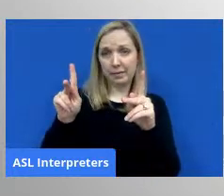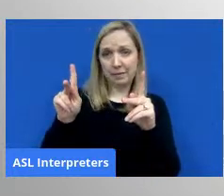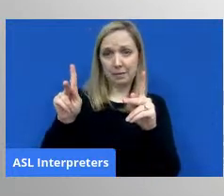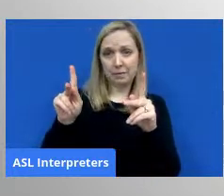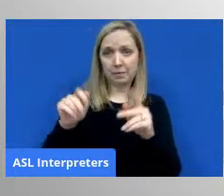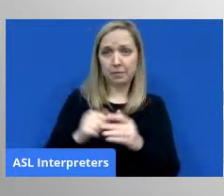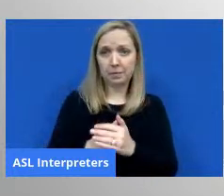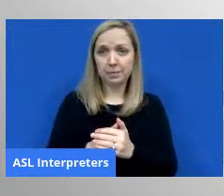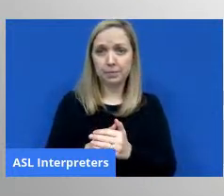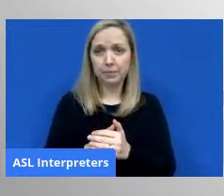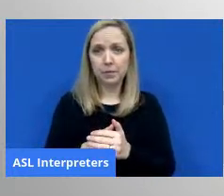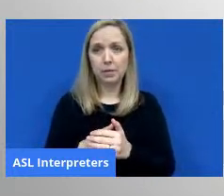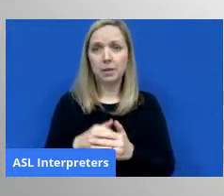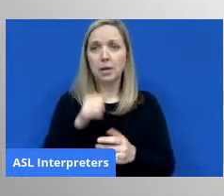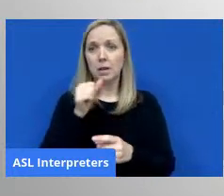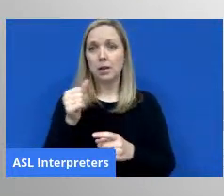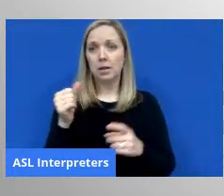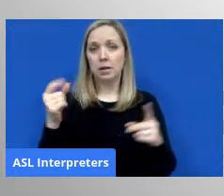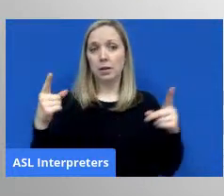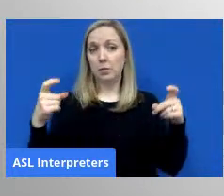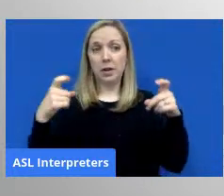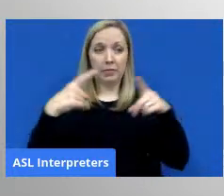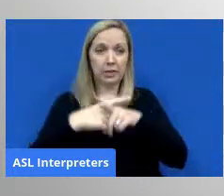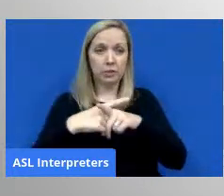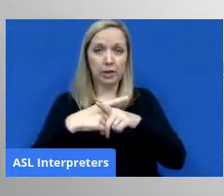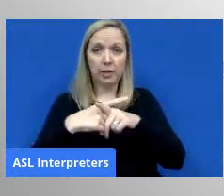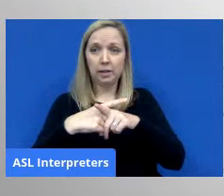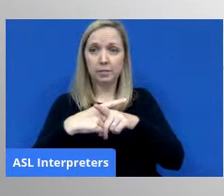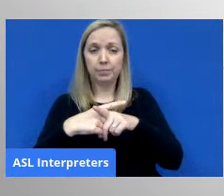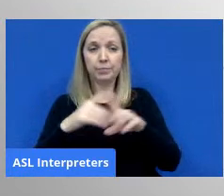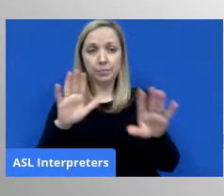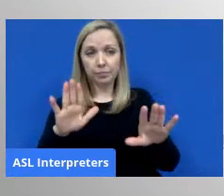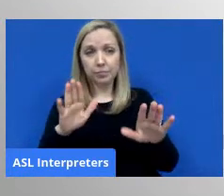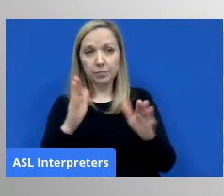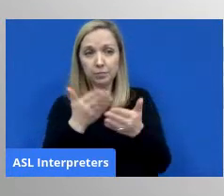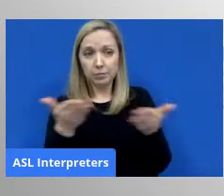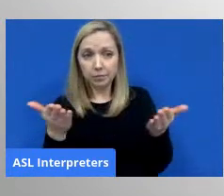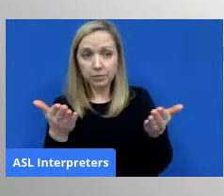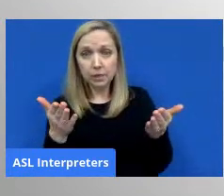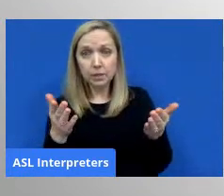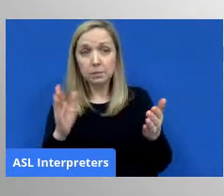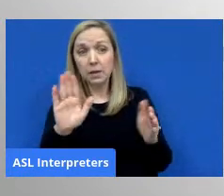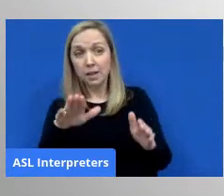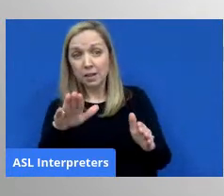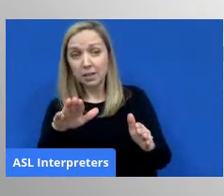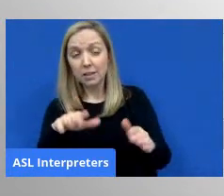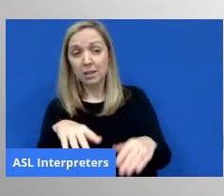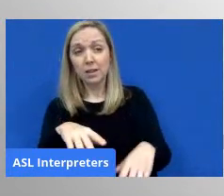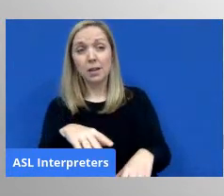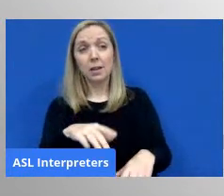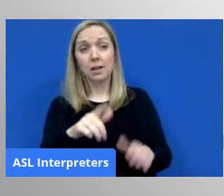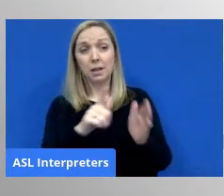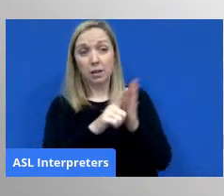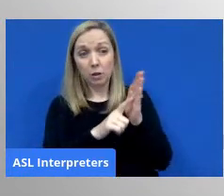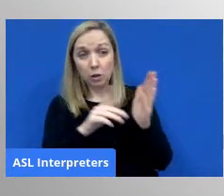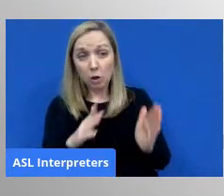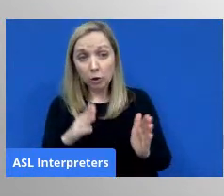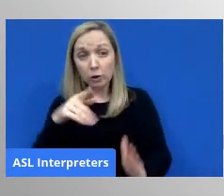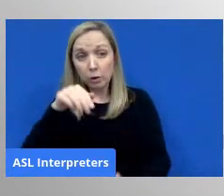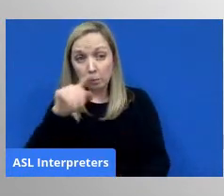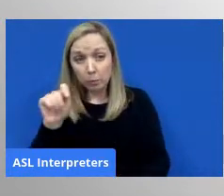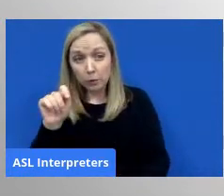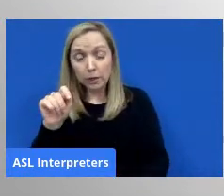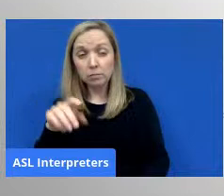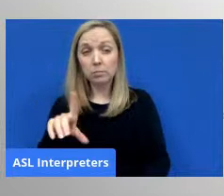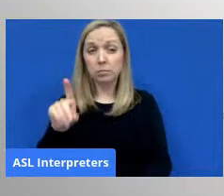So to complicate things, Mr. Pruitt, Dr. Gant, is it possible to say